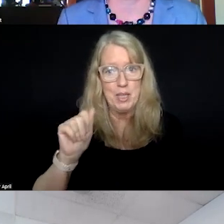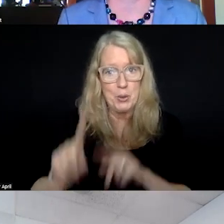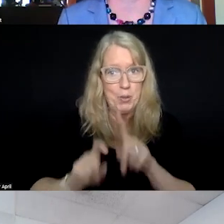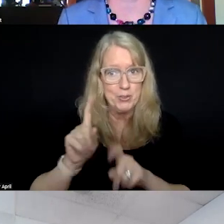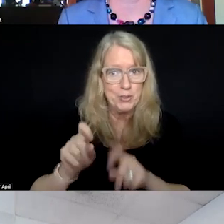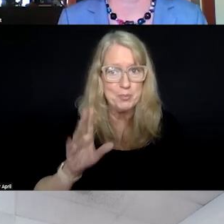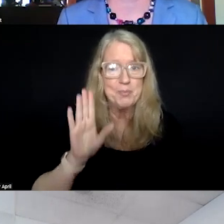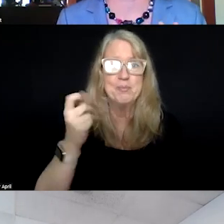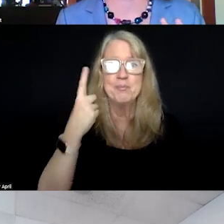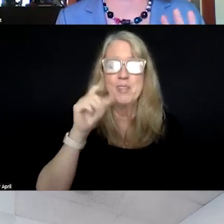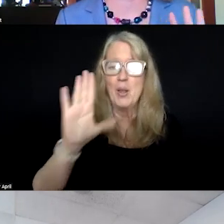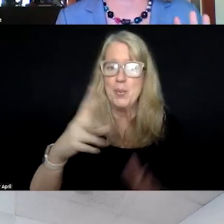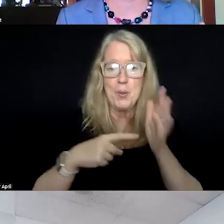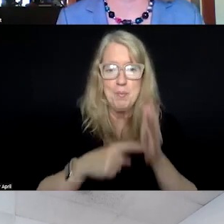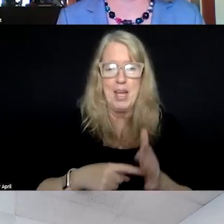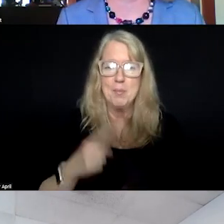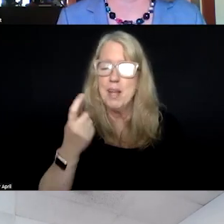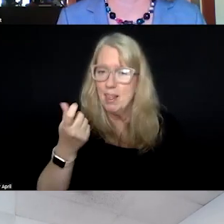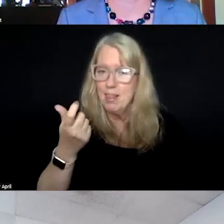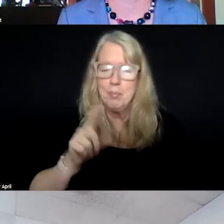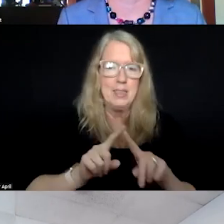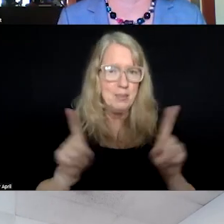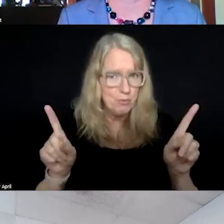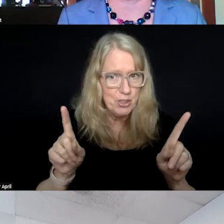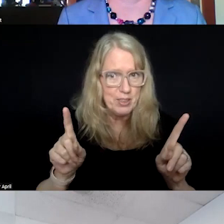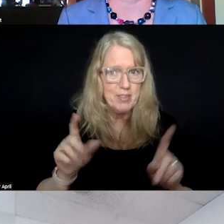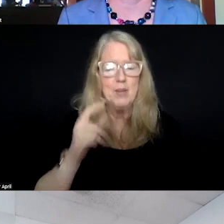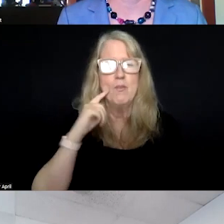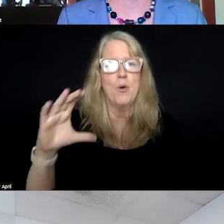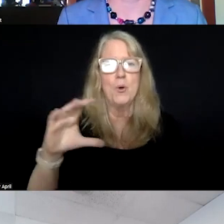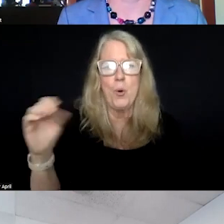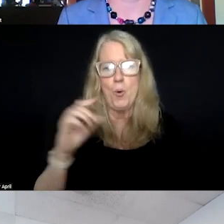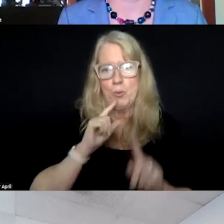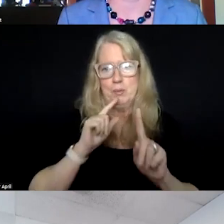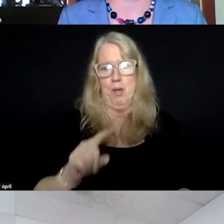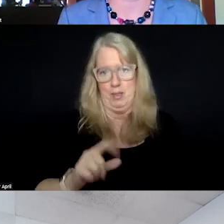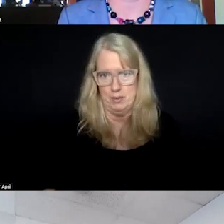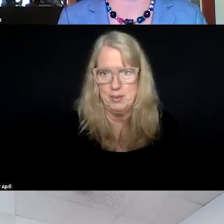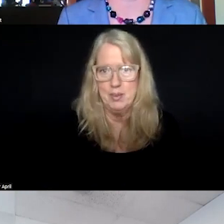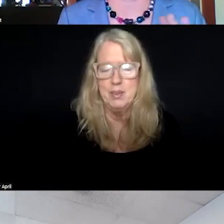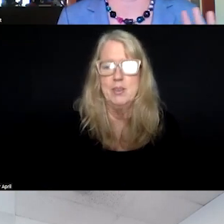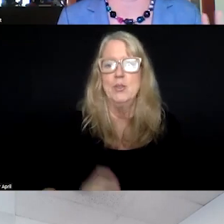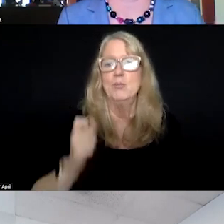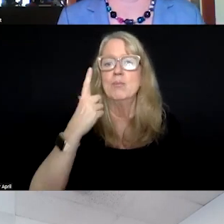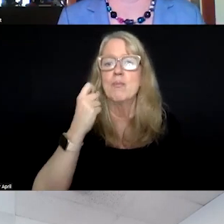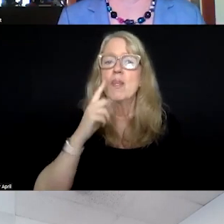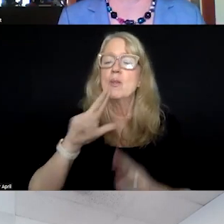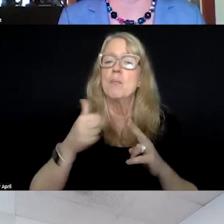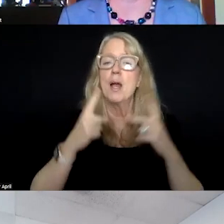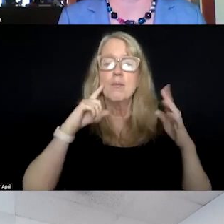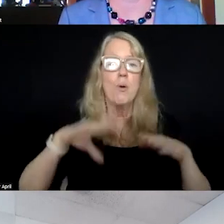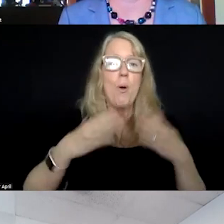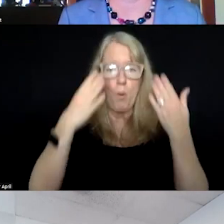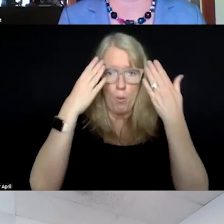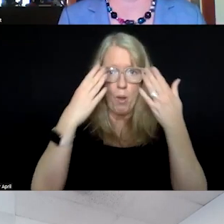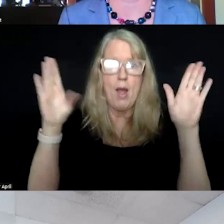Their model does something a little bit different in co-response. So the Crisis Jam is all about opening our